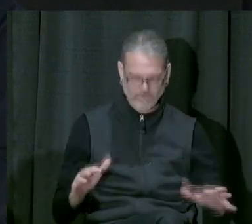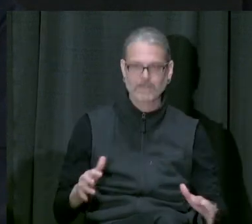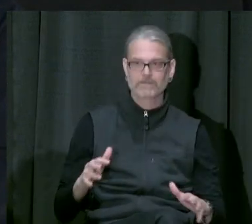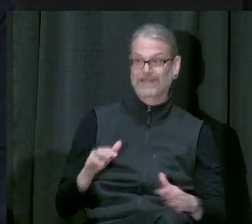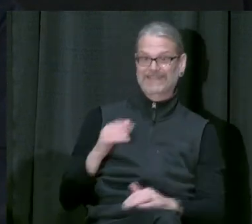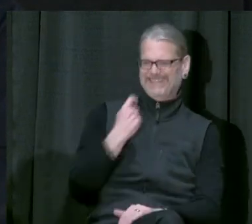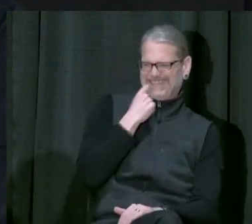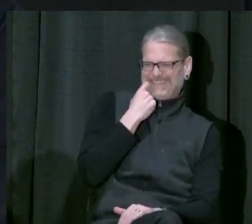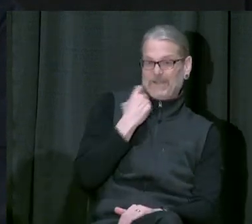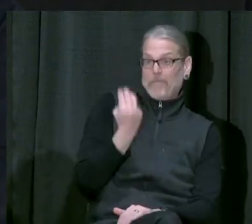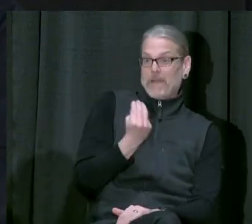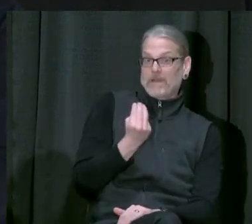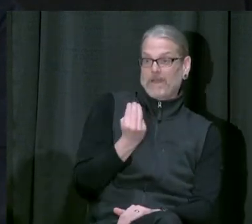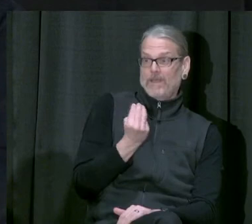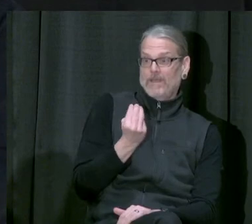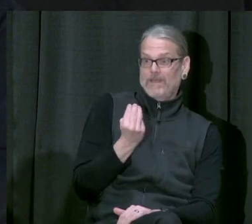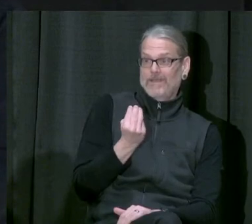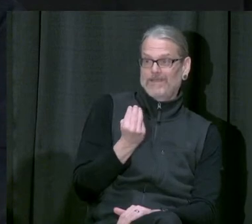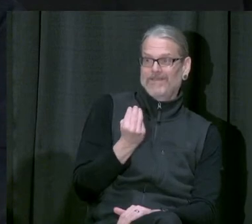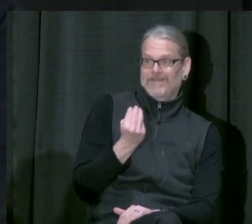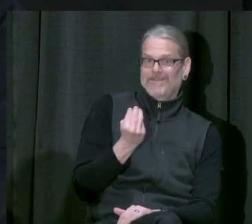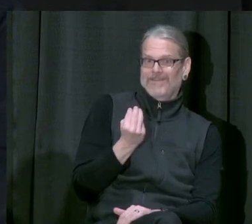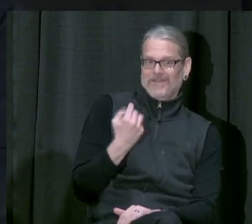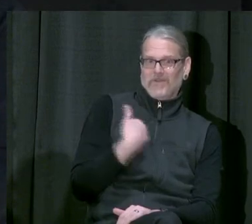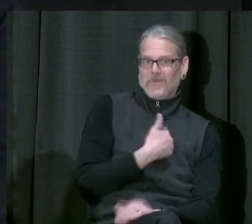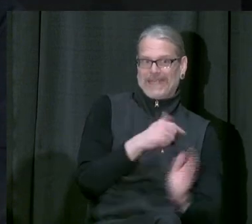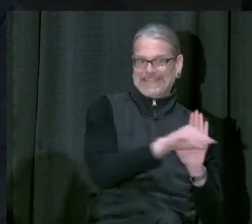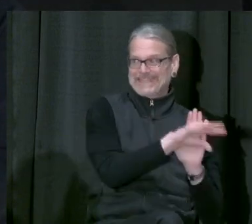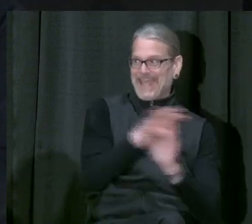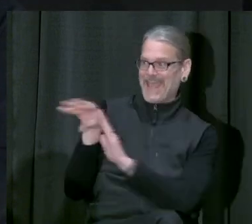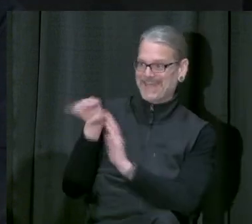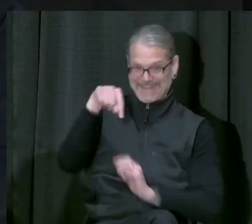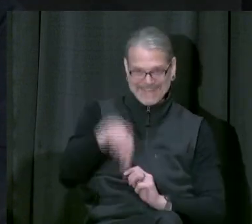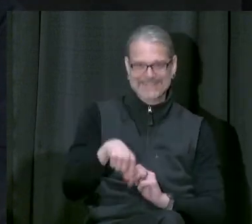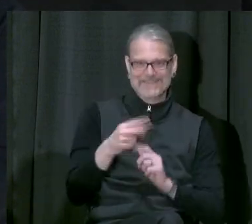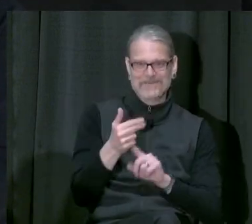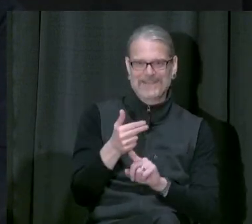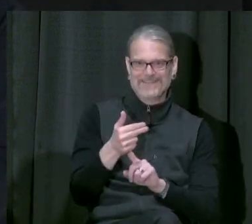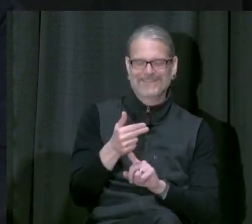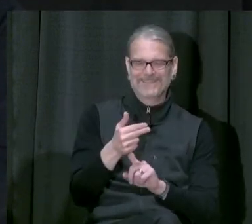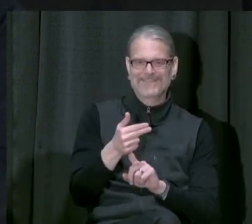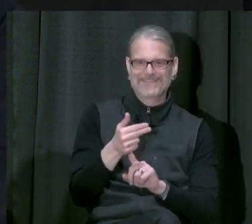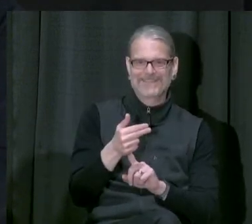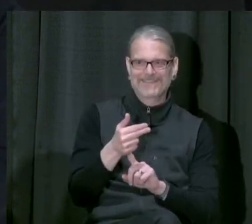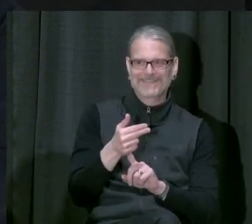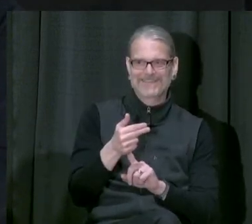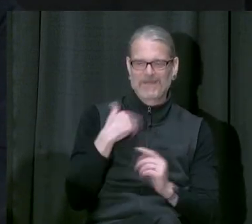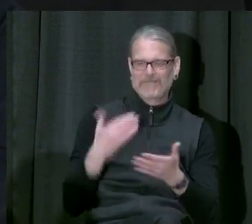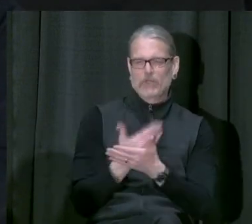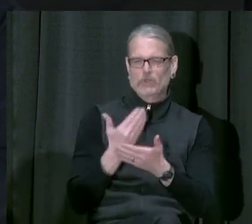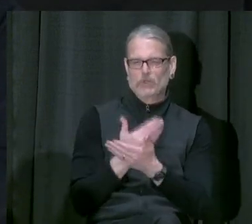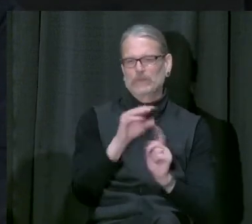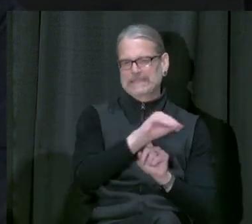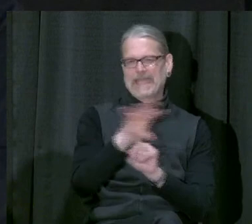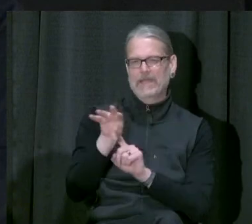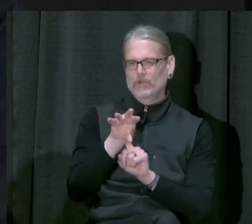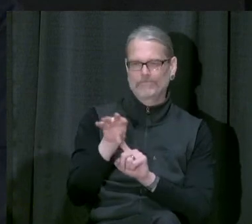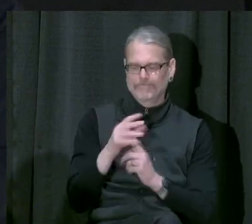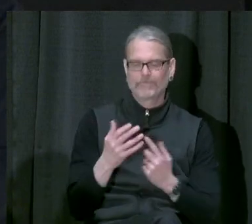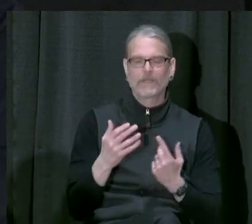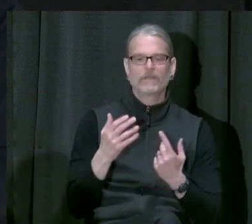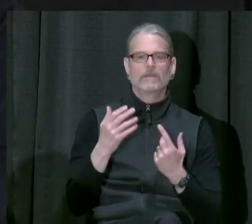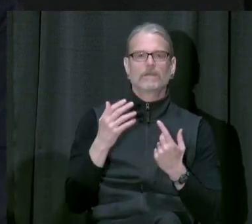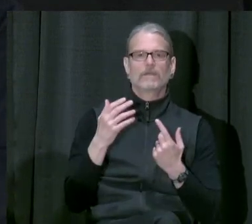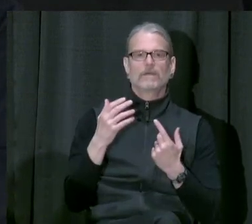because last year we had a different scanner. So we wanted to use the new scanning technology and technique. And